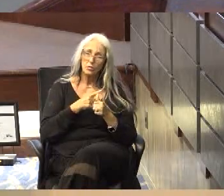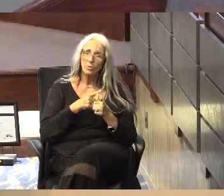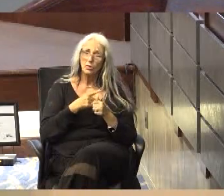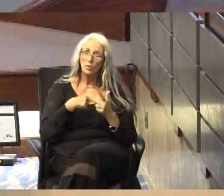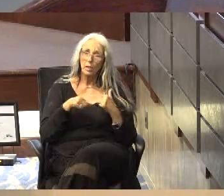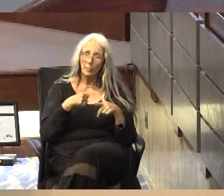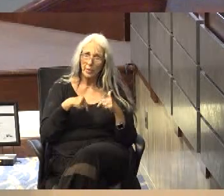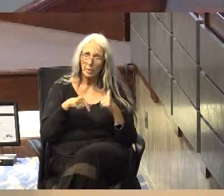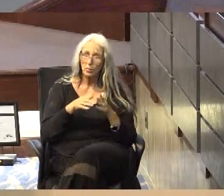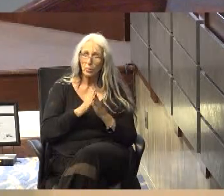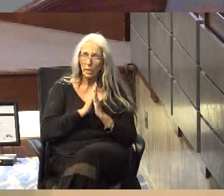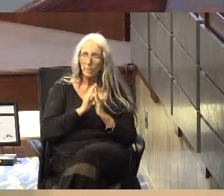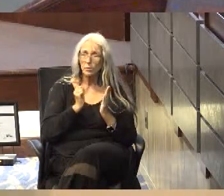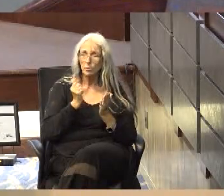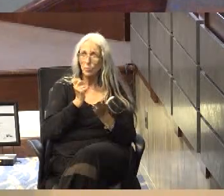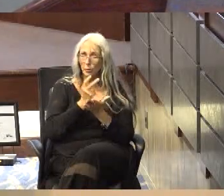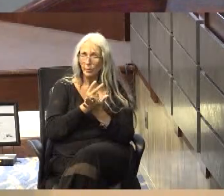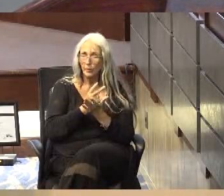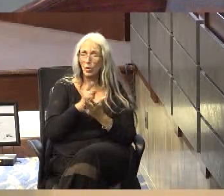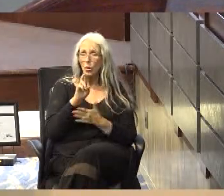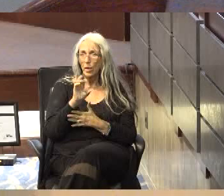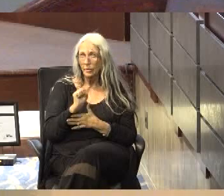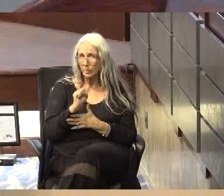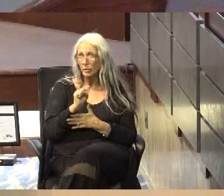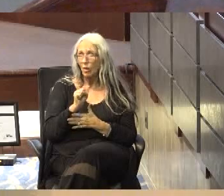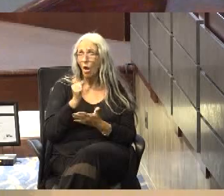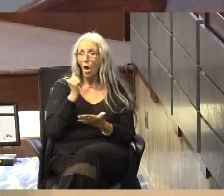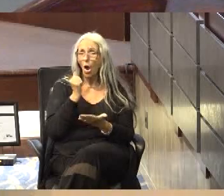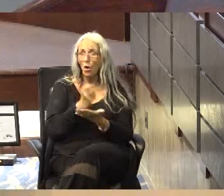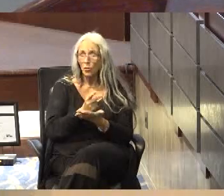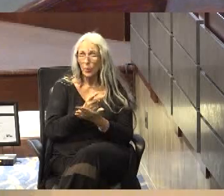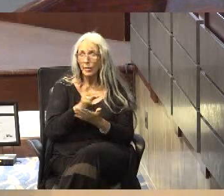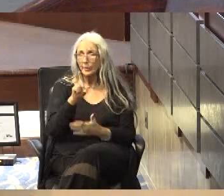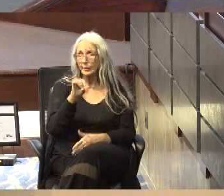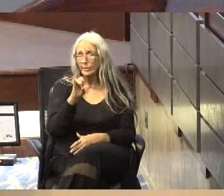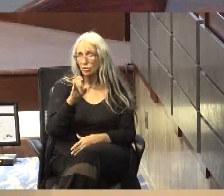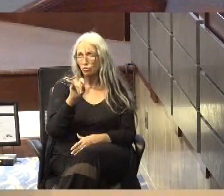the city council approve a resolution authorizing the district